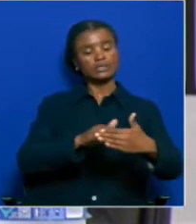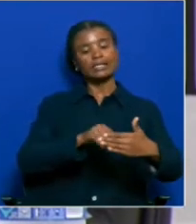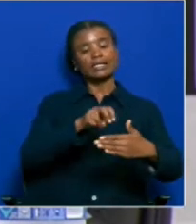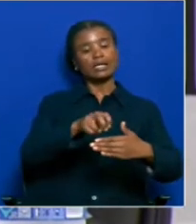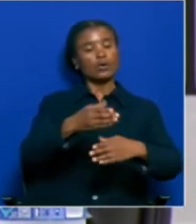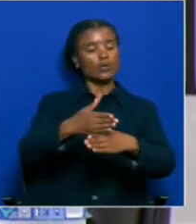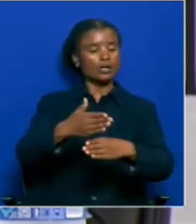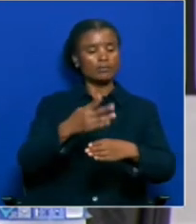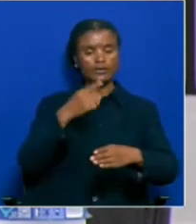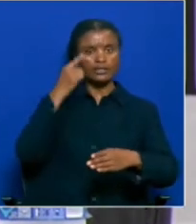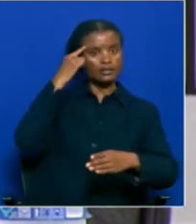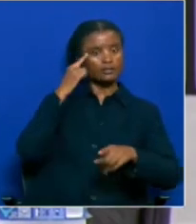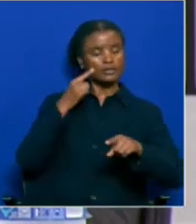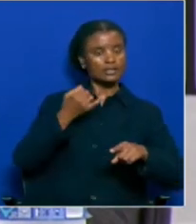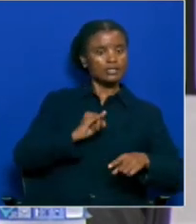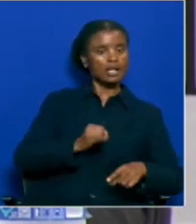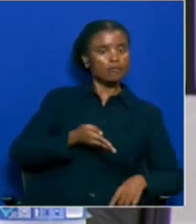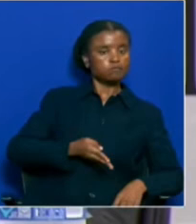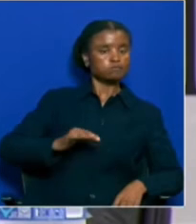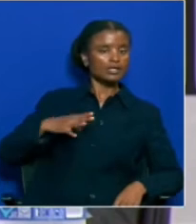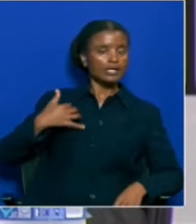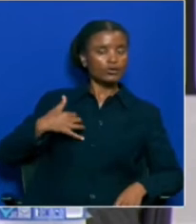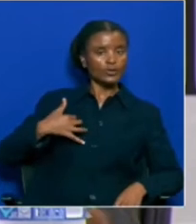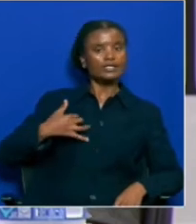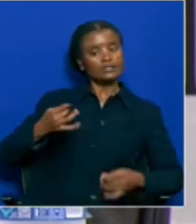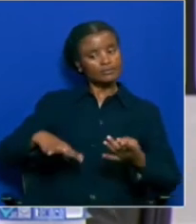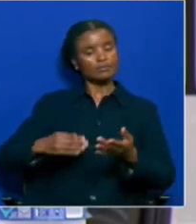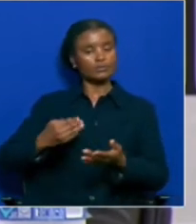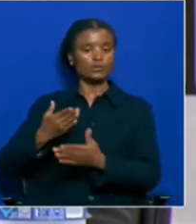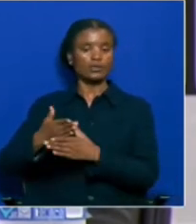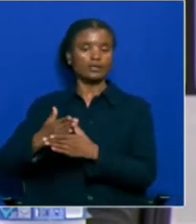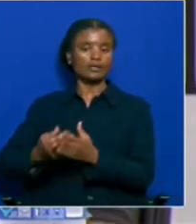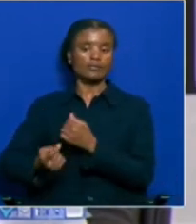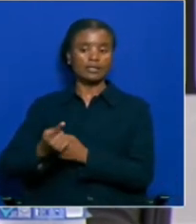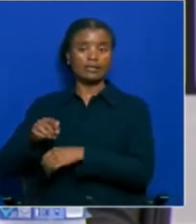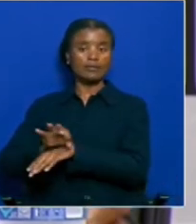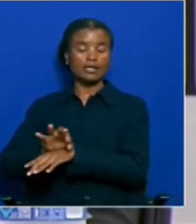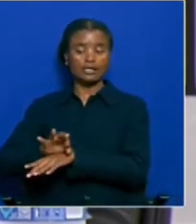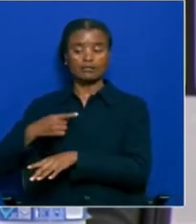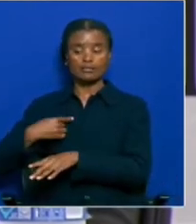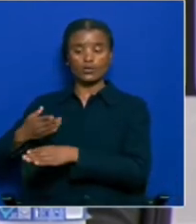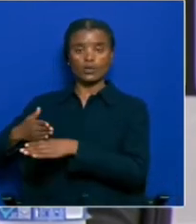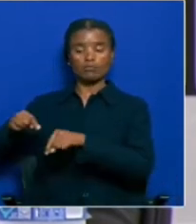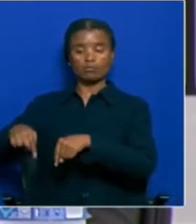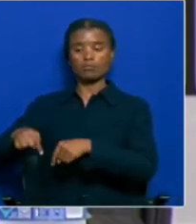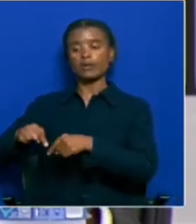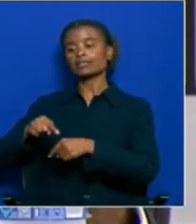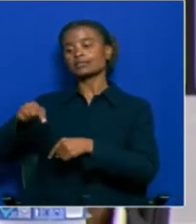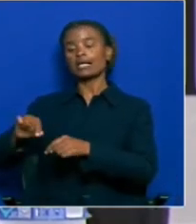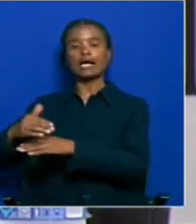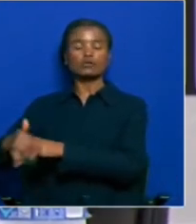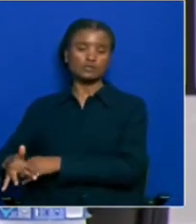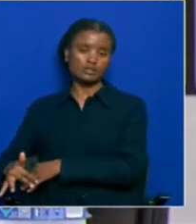makes you to be outside of jurisdiction whilst you plan to be in this. You see, this happening on a daily basis. I don't want to lie. I don't